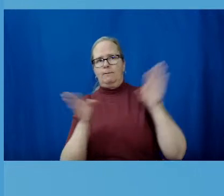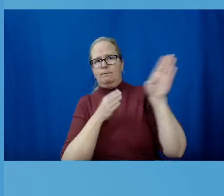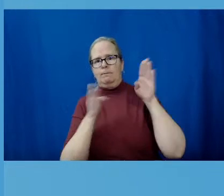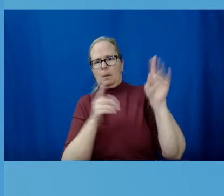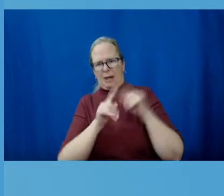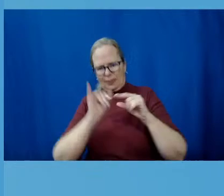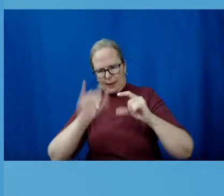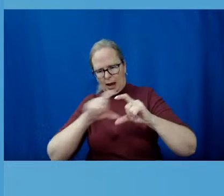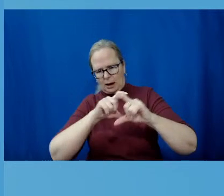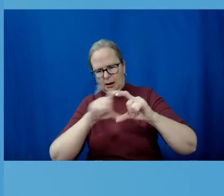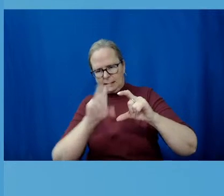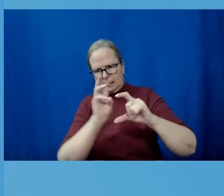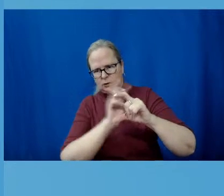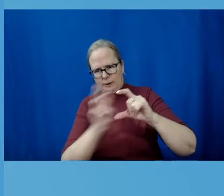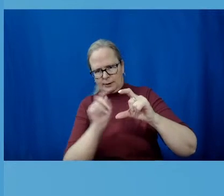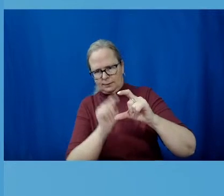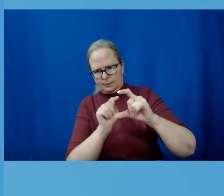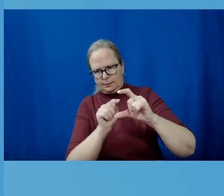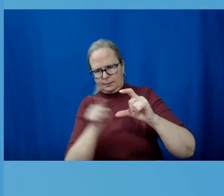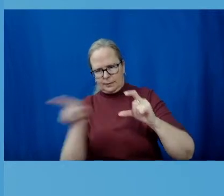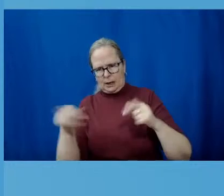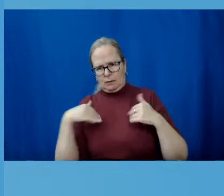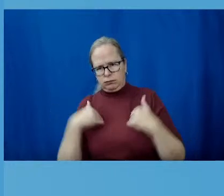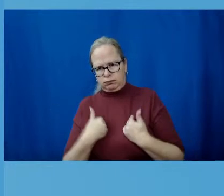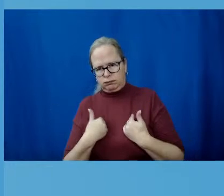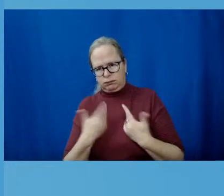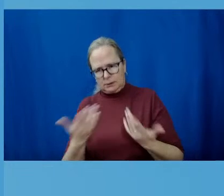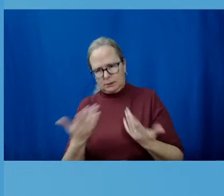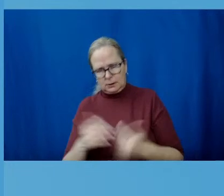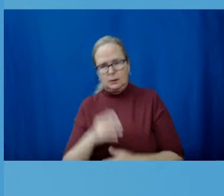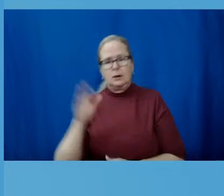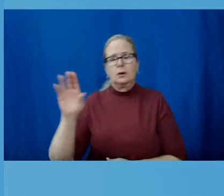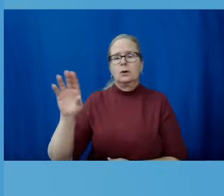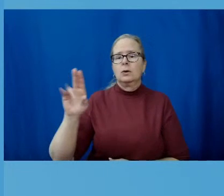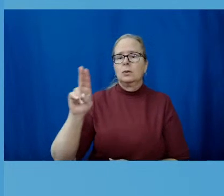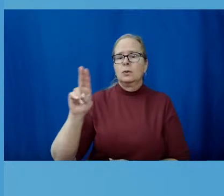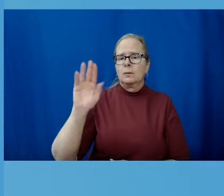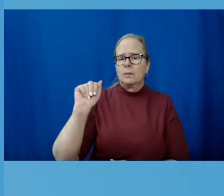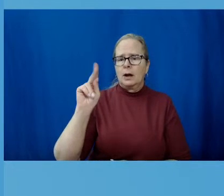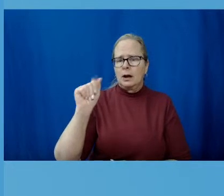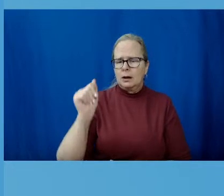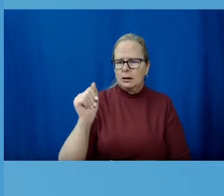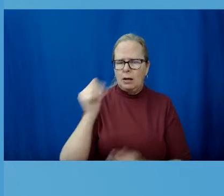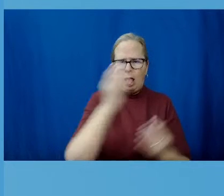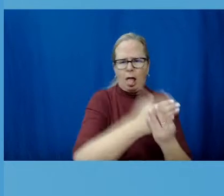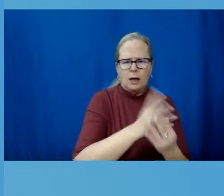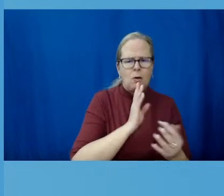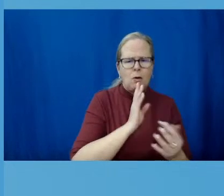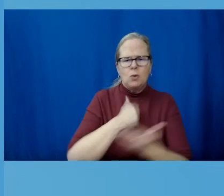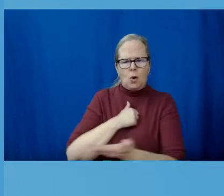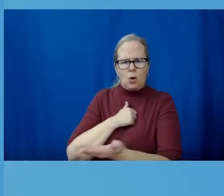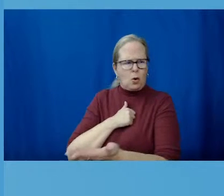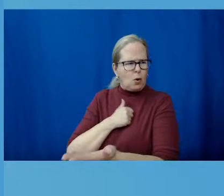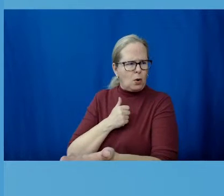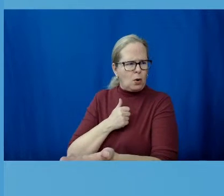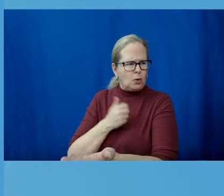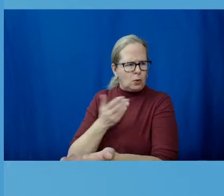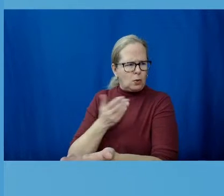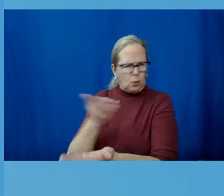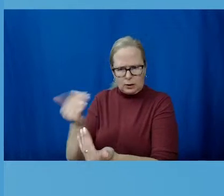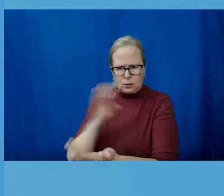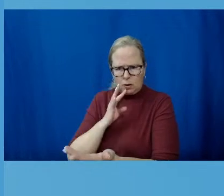in quickly? Please, Sorry. Ubaka, please. No, that's great. So I think we shouldn't really confuse what should be the case with what is